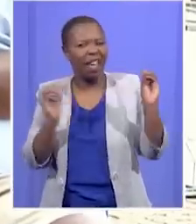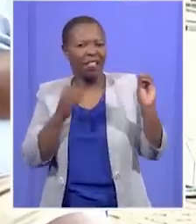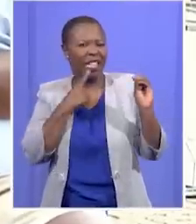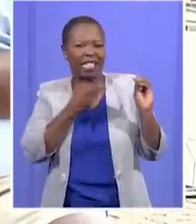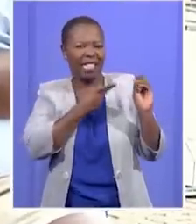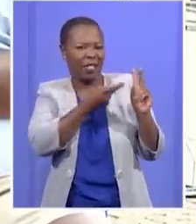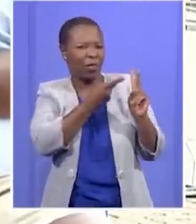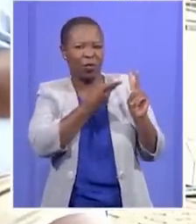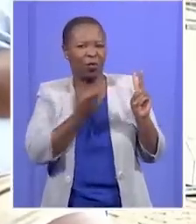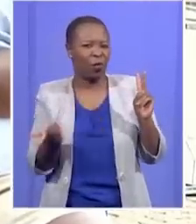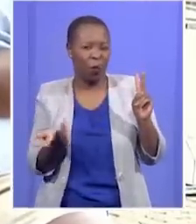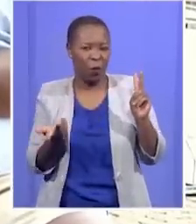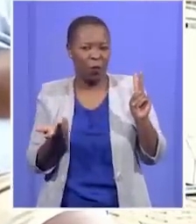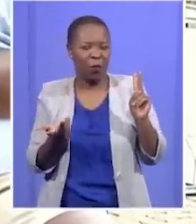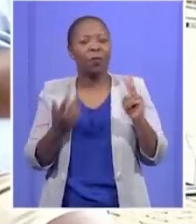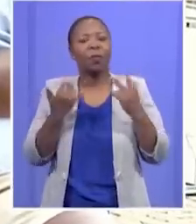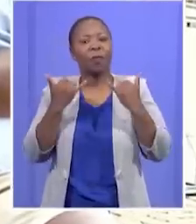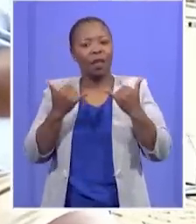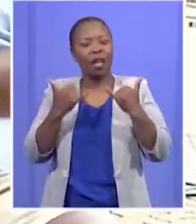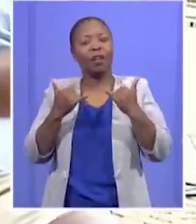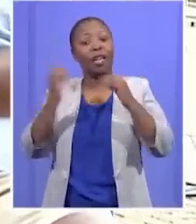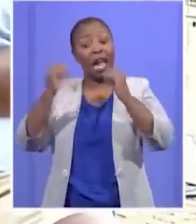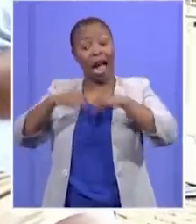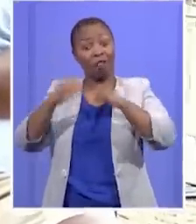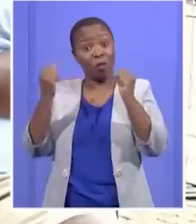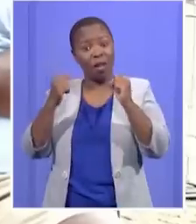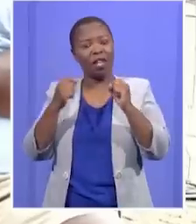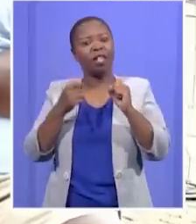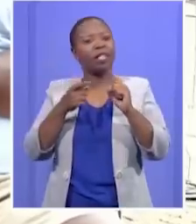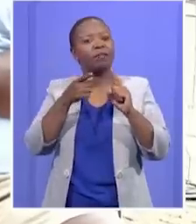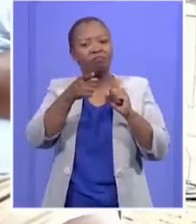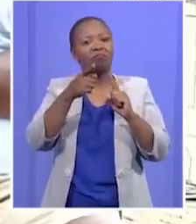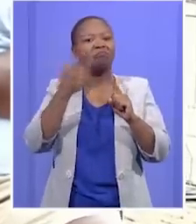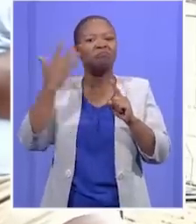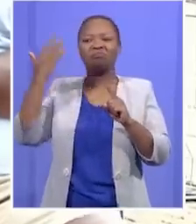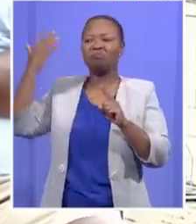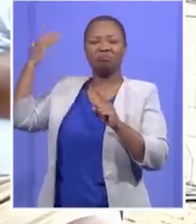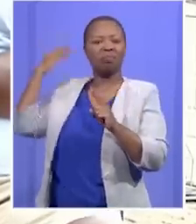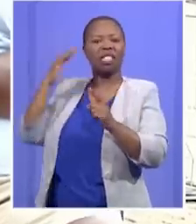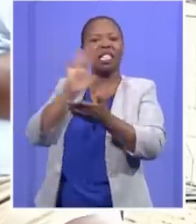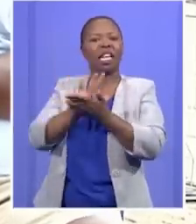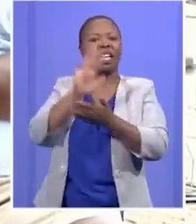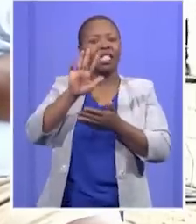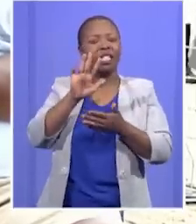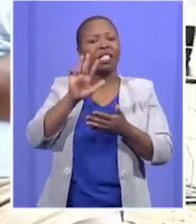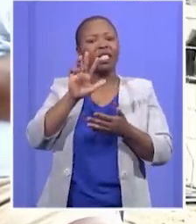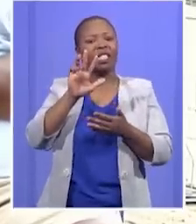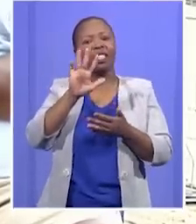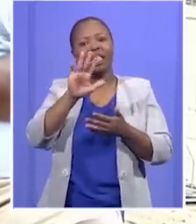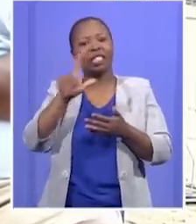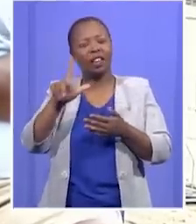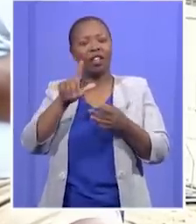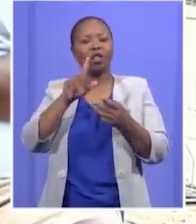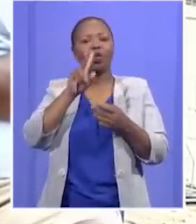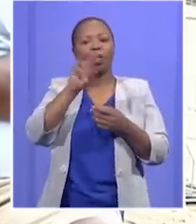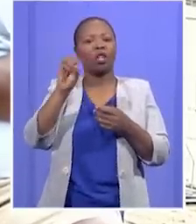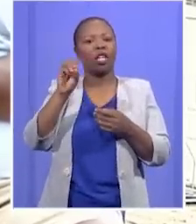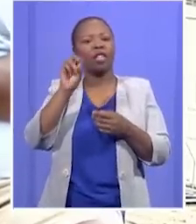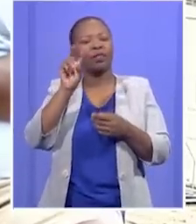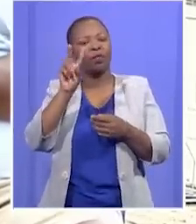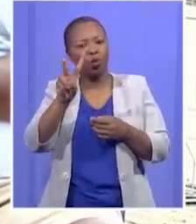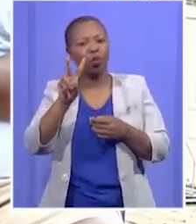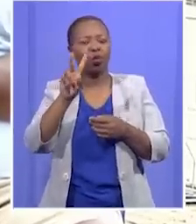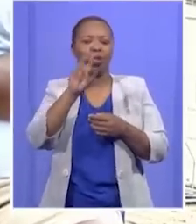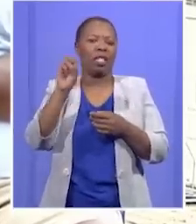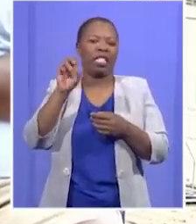have been taking from even when I was there. You know, you can go 97, 2002, 2007, you'll find the